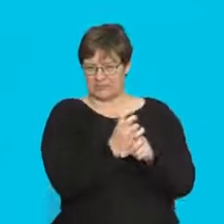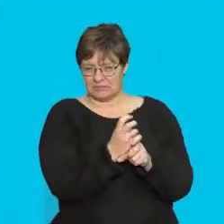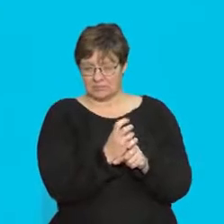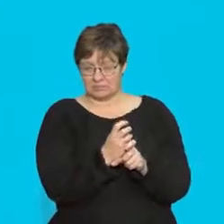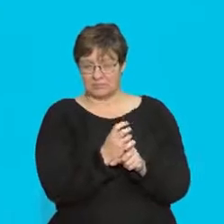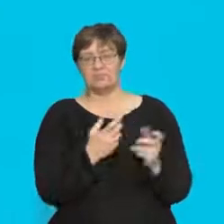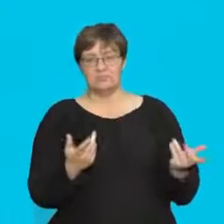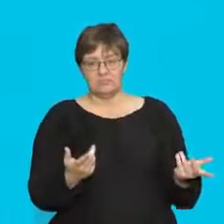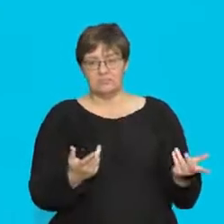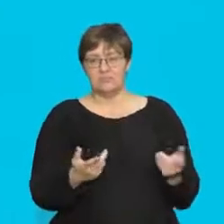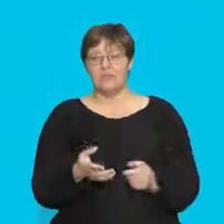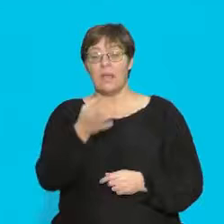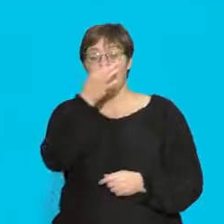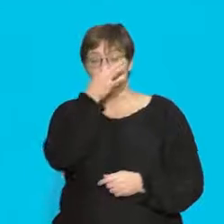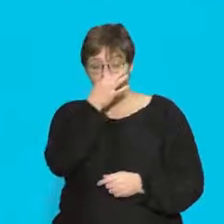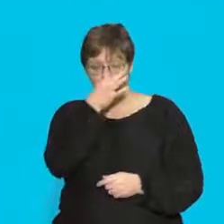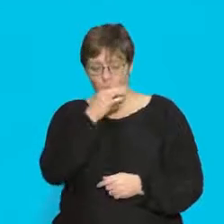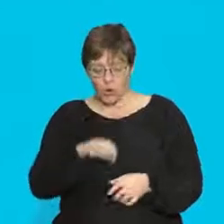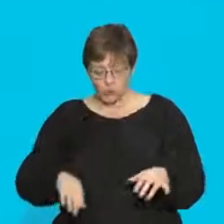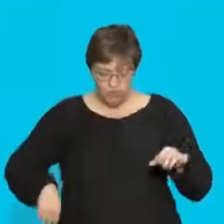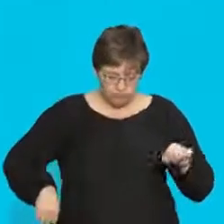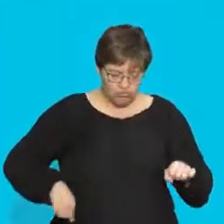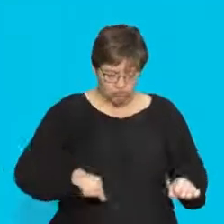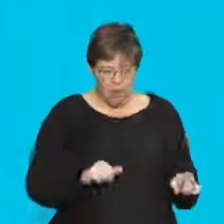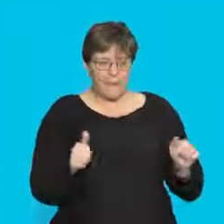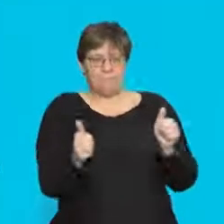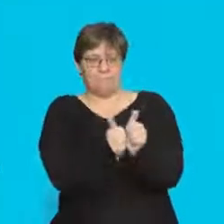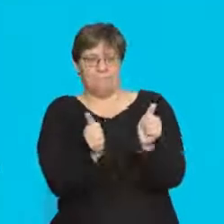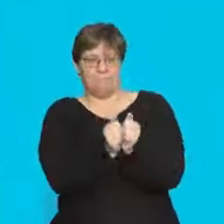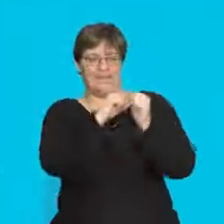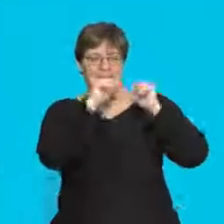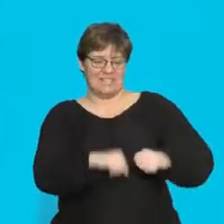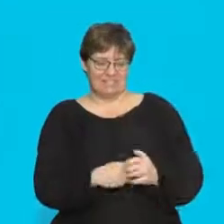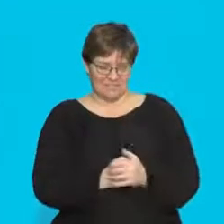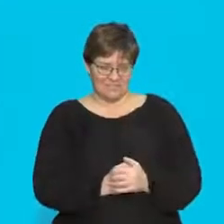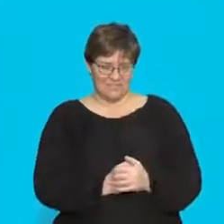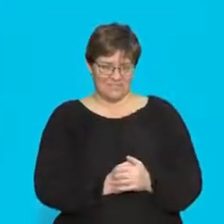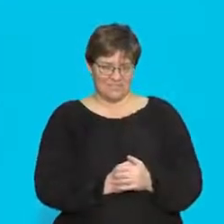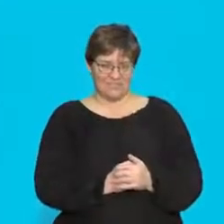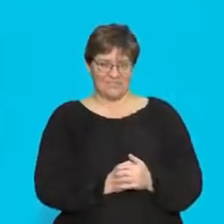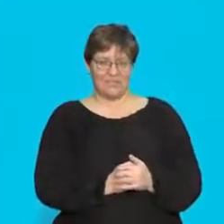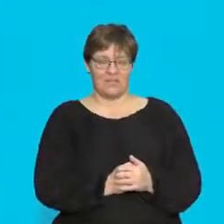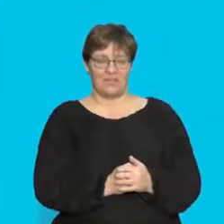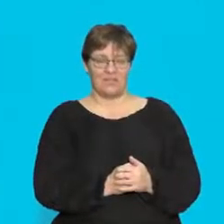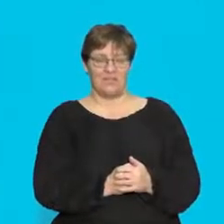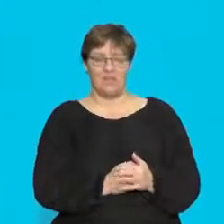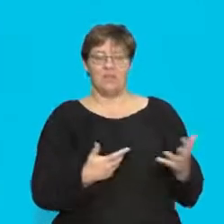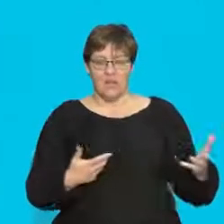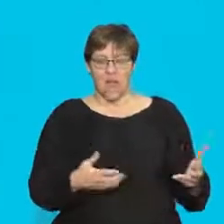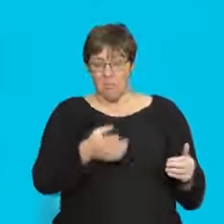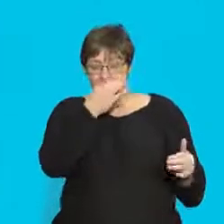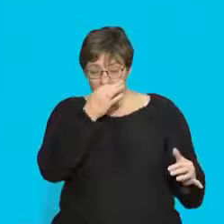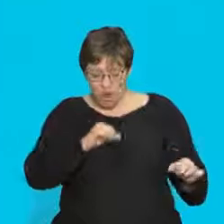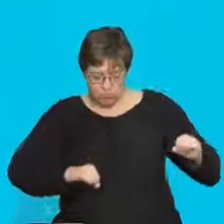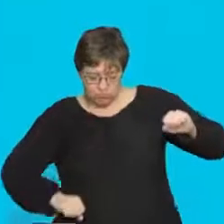perfectly. It really helps if you have a buddy system going, where